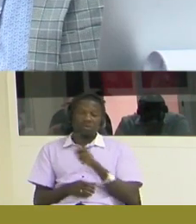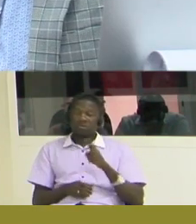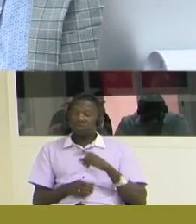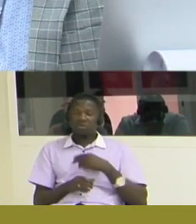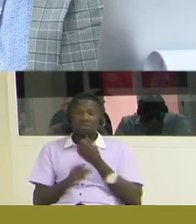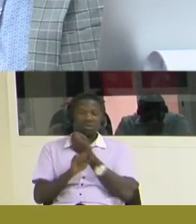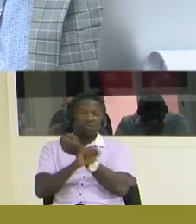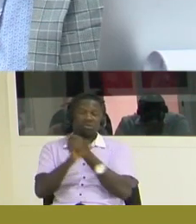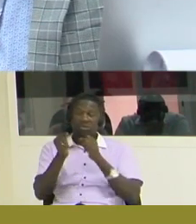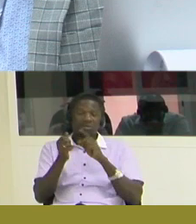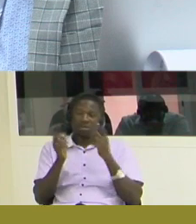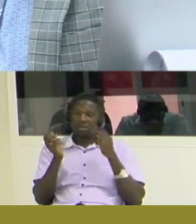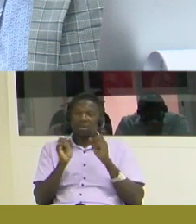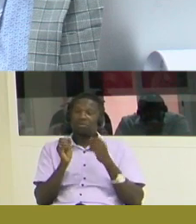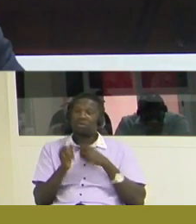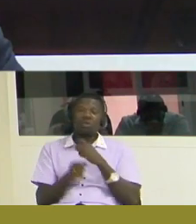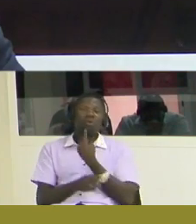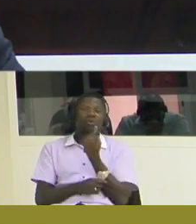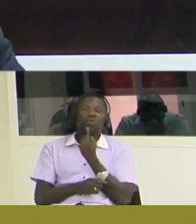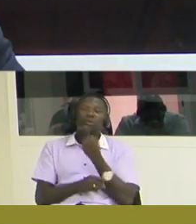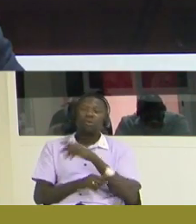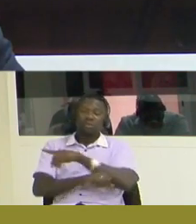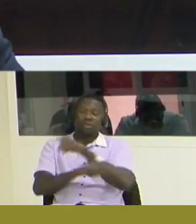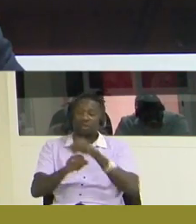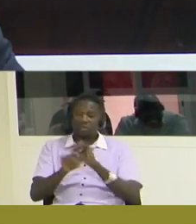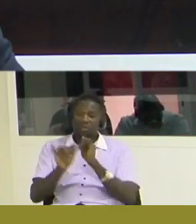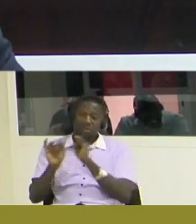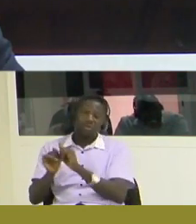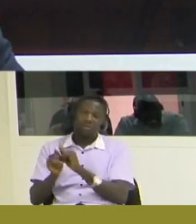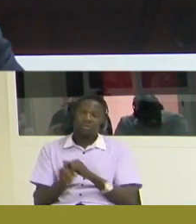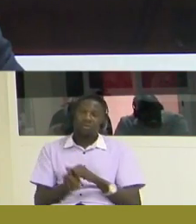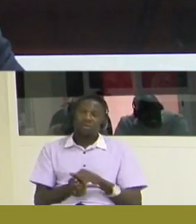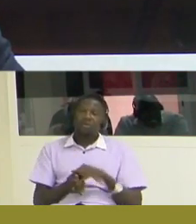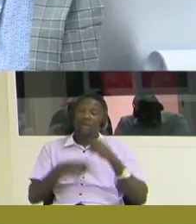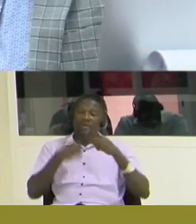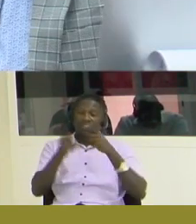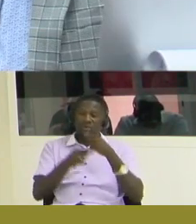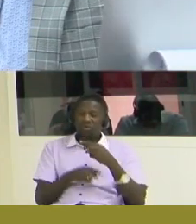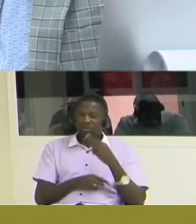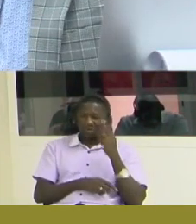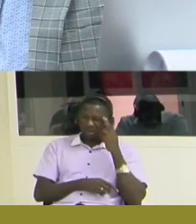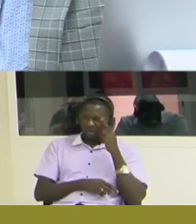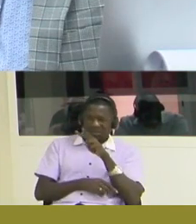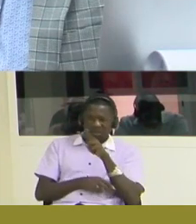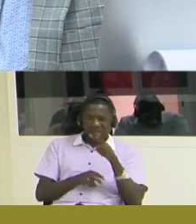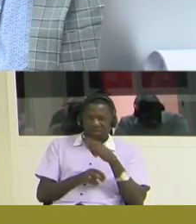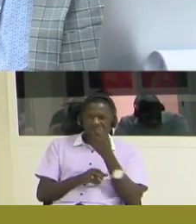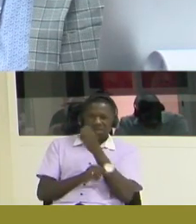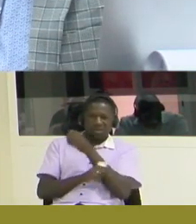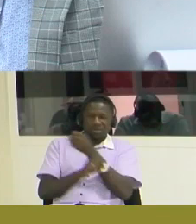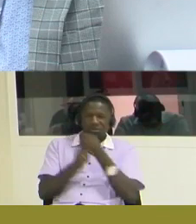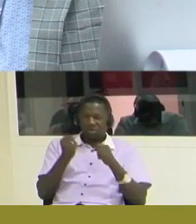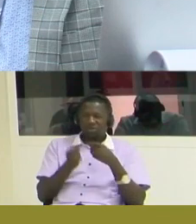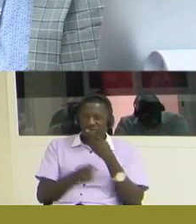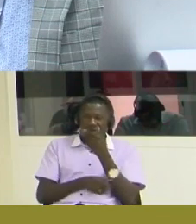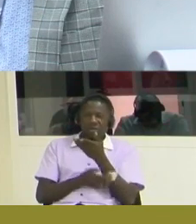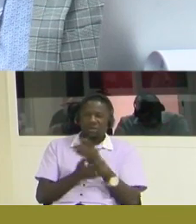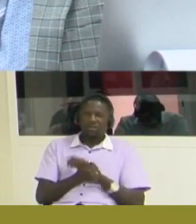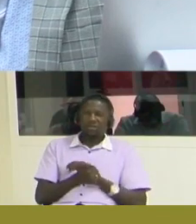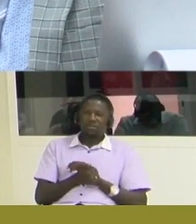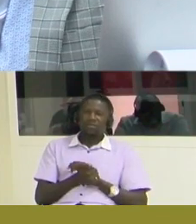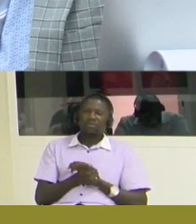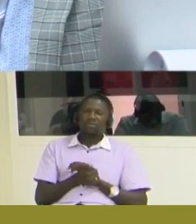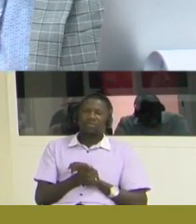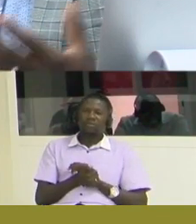conditions of detention no sir I did not and mr. MC charm you and him had a good